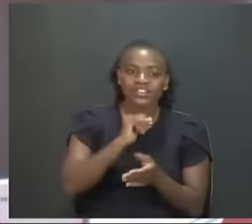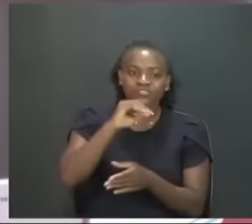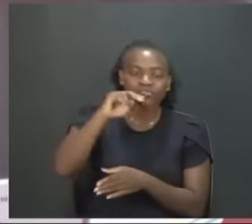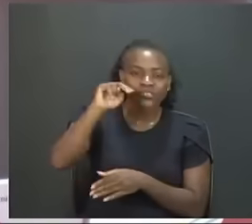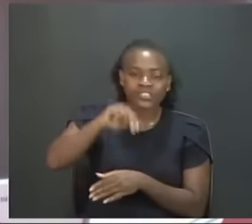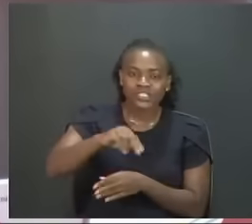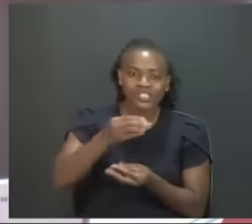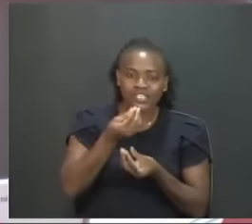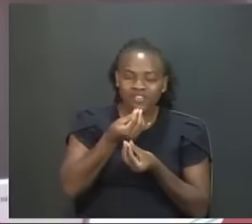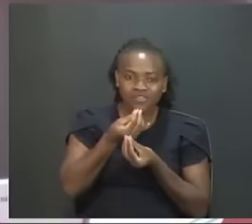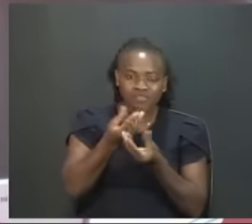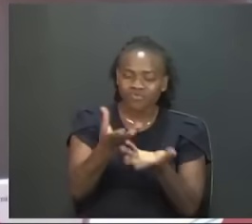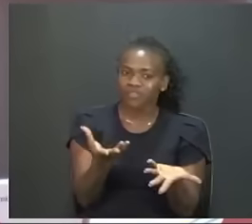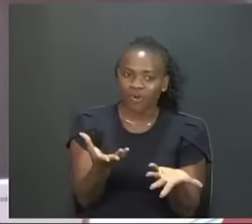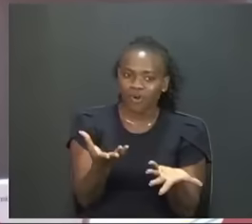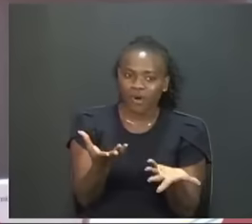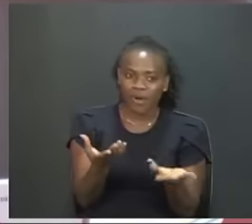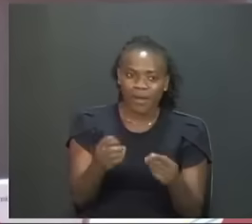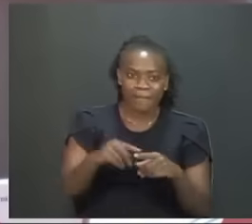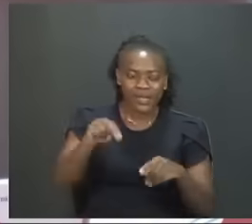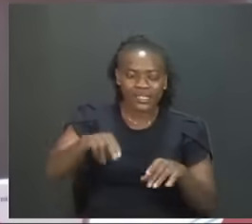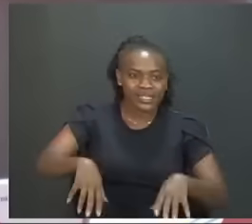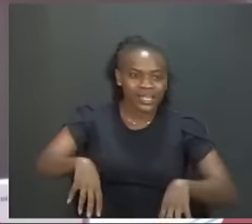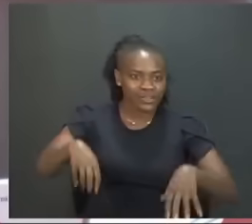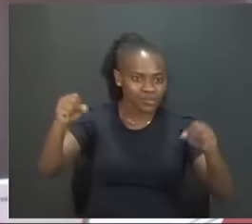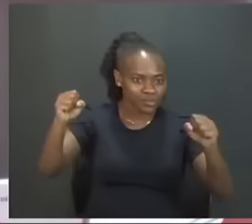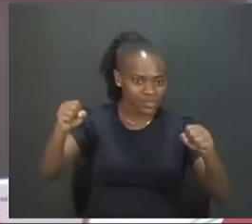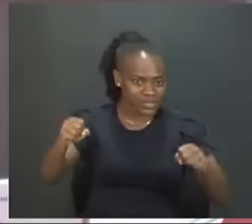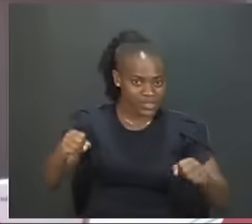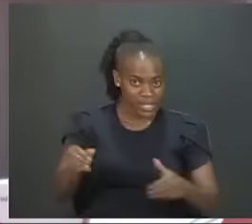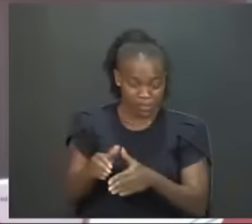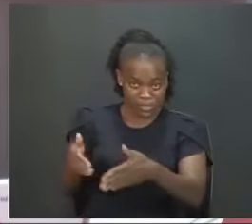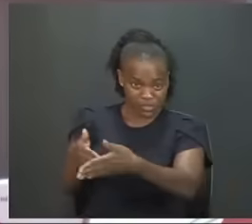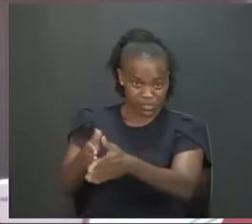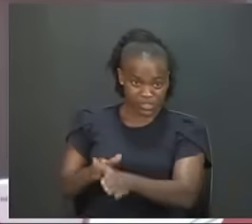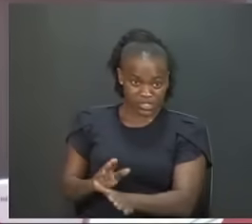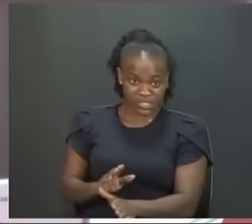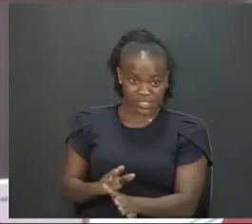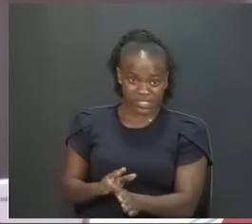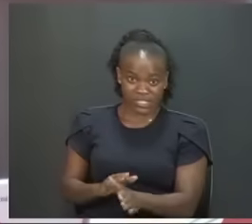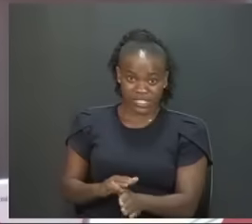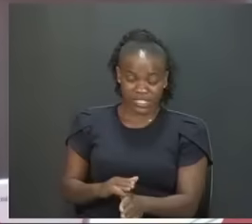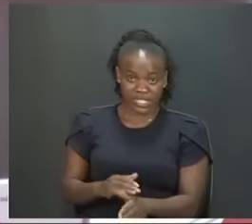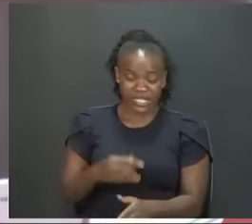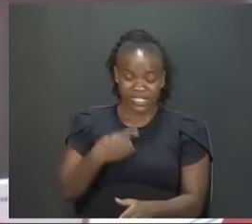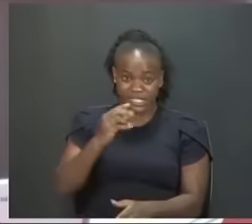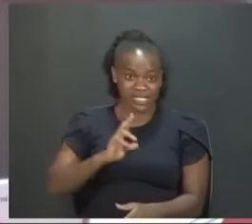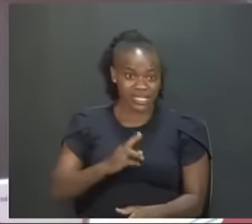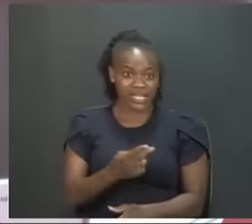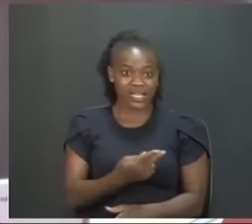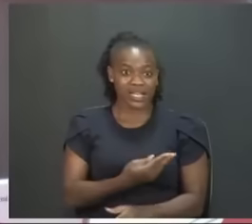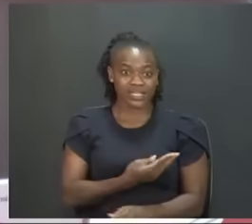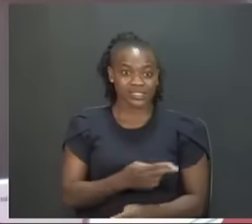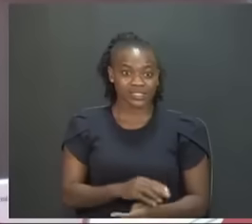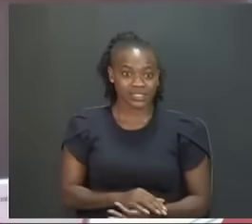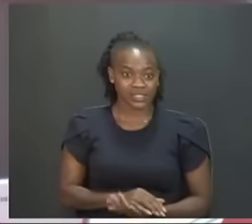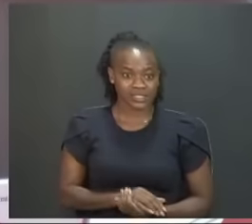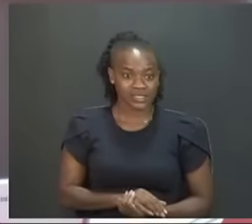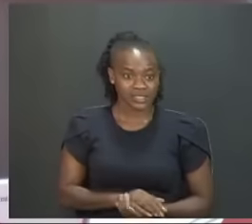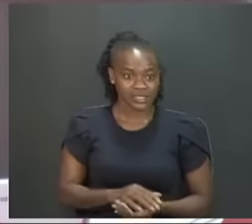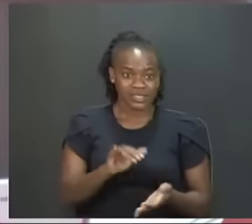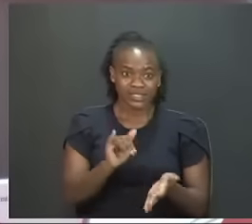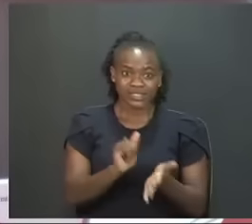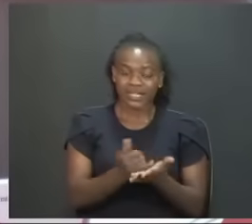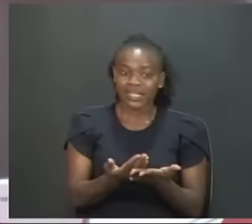notice and it has to be adopted, the majority leader is urging upon this house to take